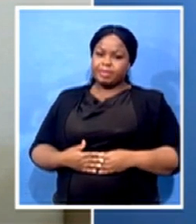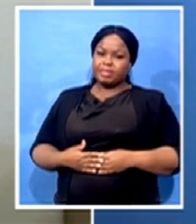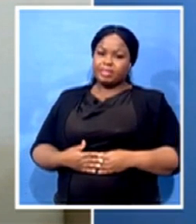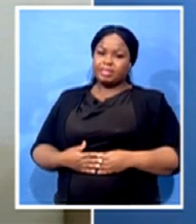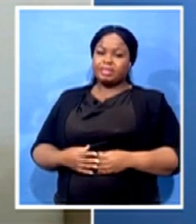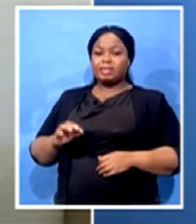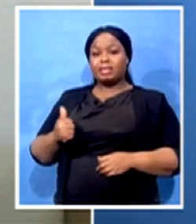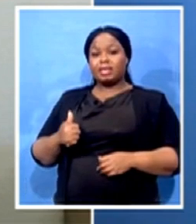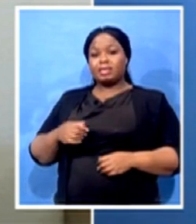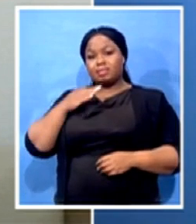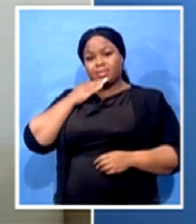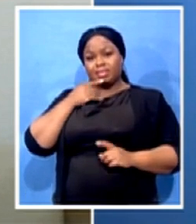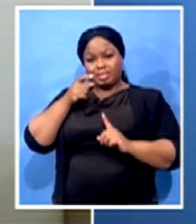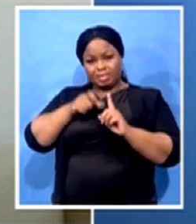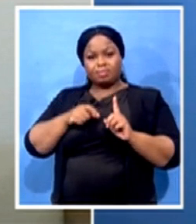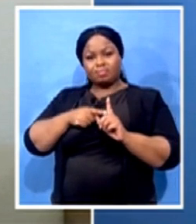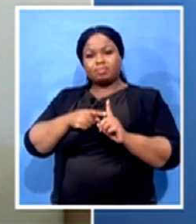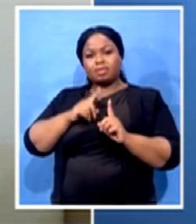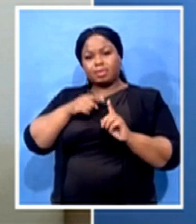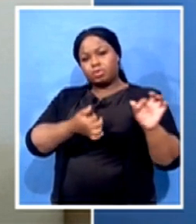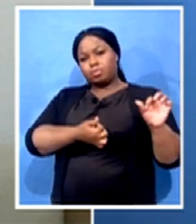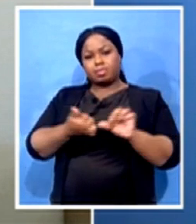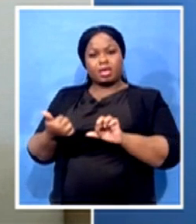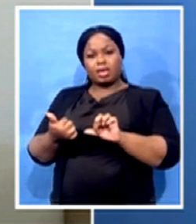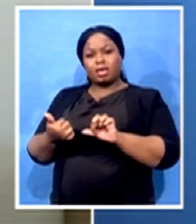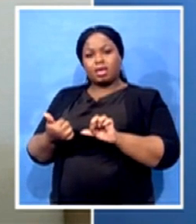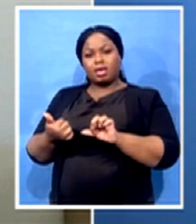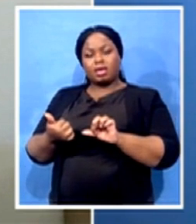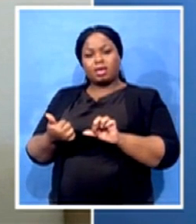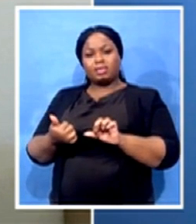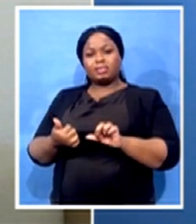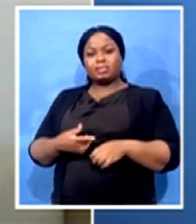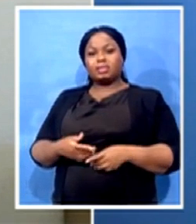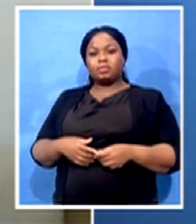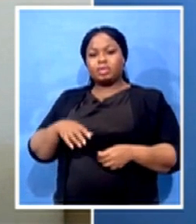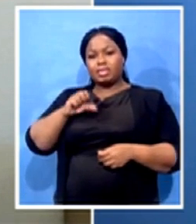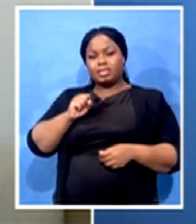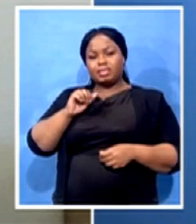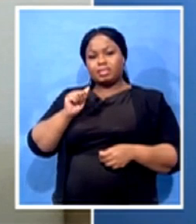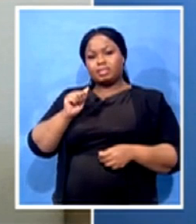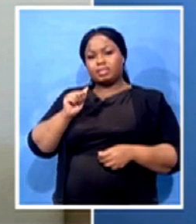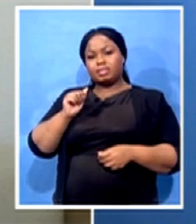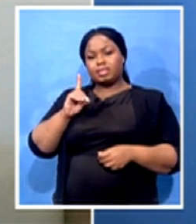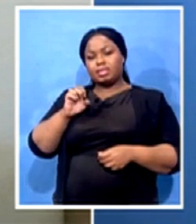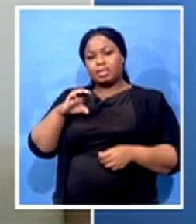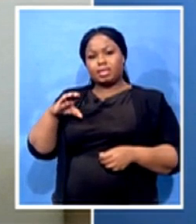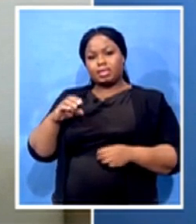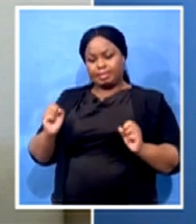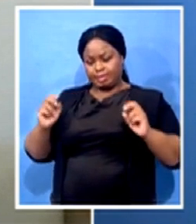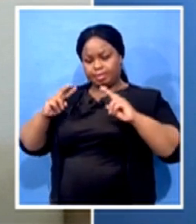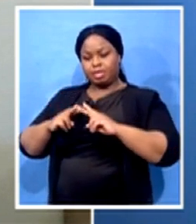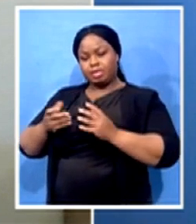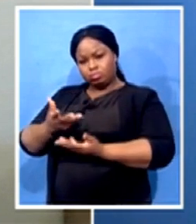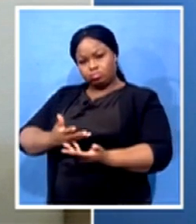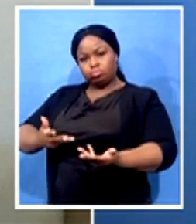the form of, in this particular case, the SADC summit will have to sit down and hold the state